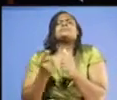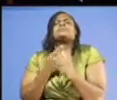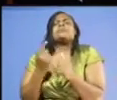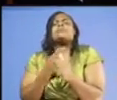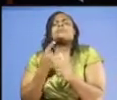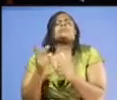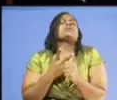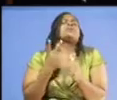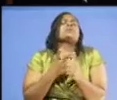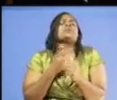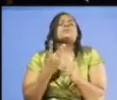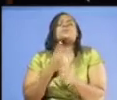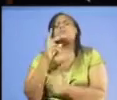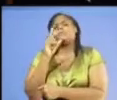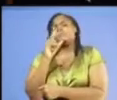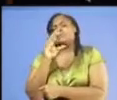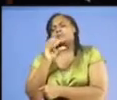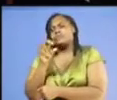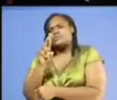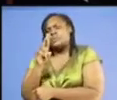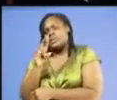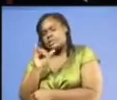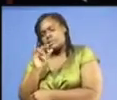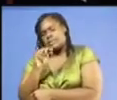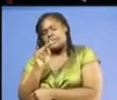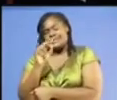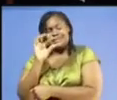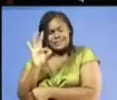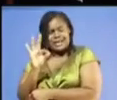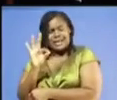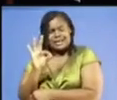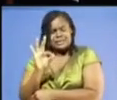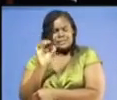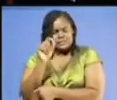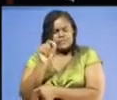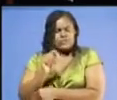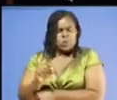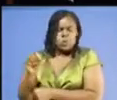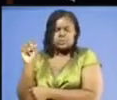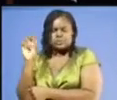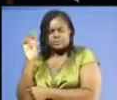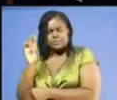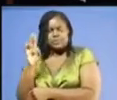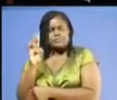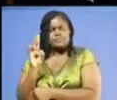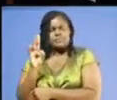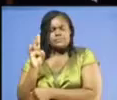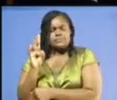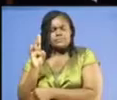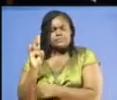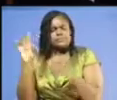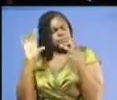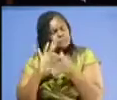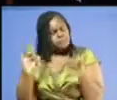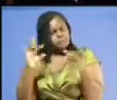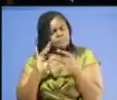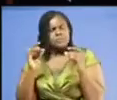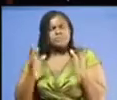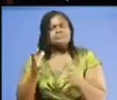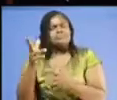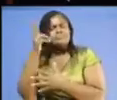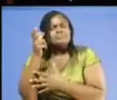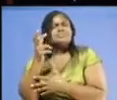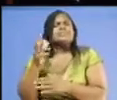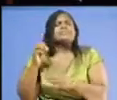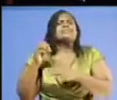9 and verse 7, he talks about the thorn in his flesh, the messenger of Satan sent